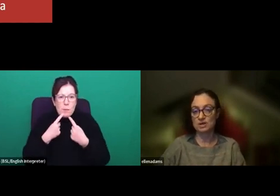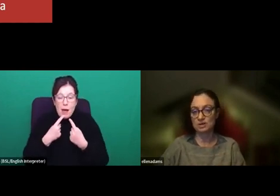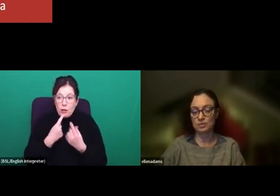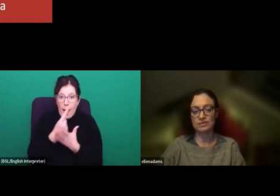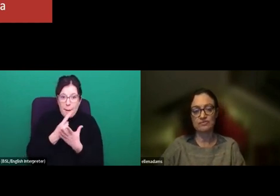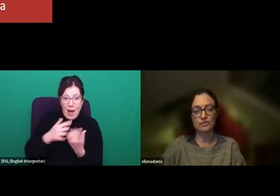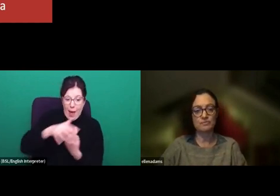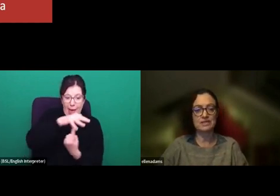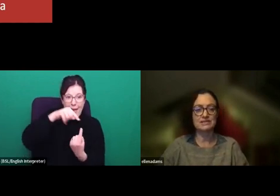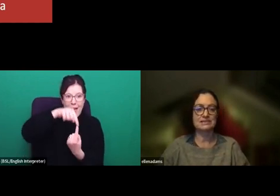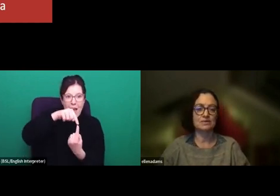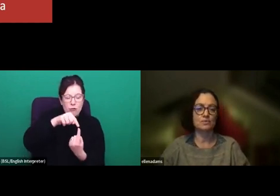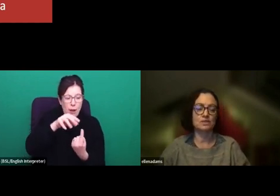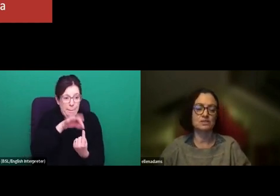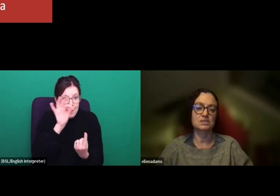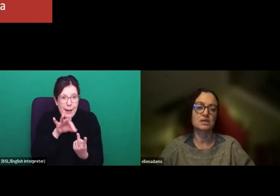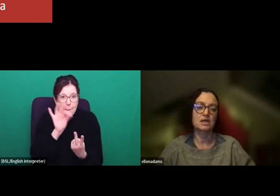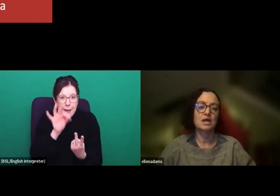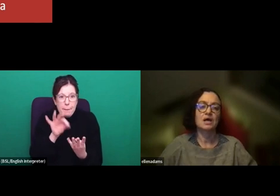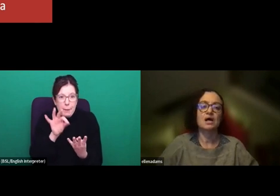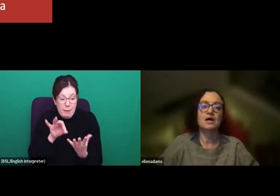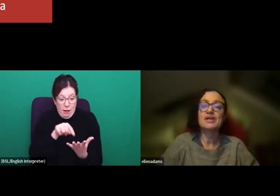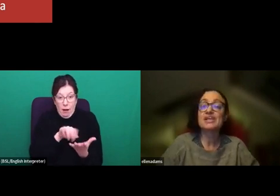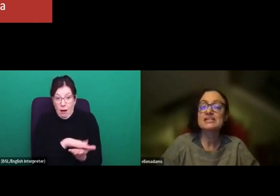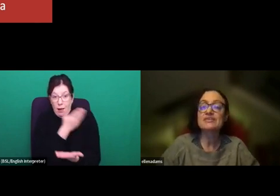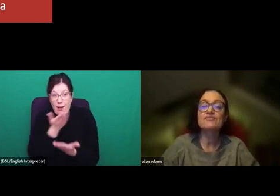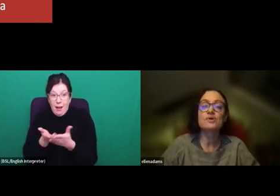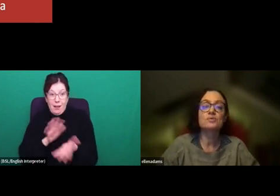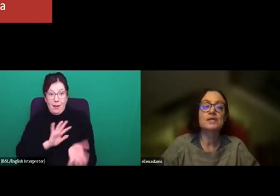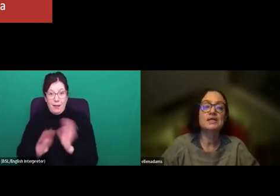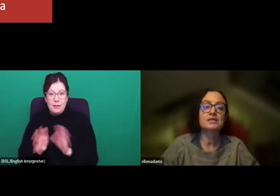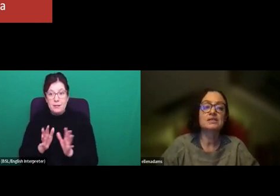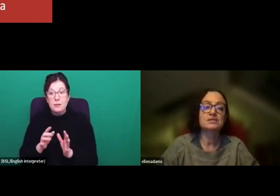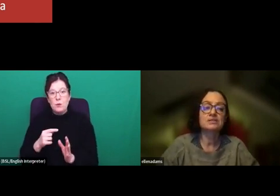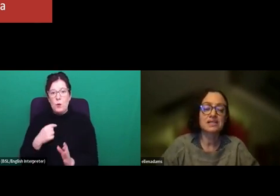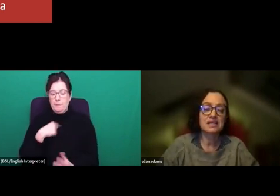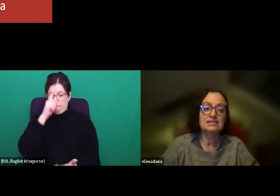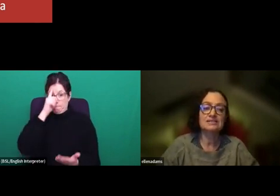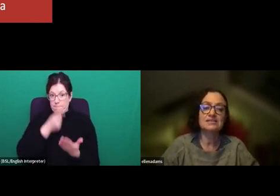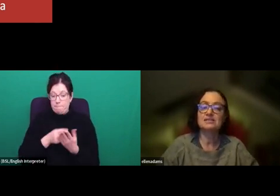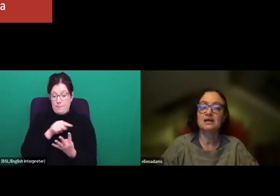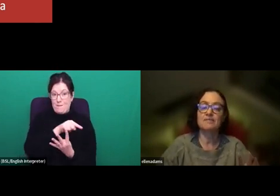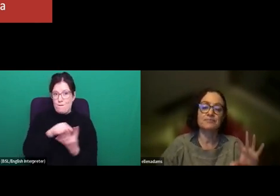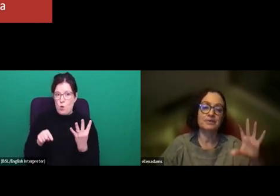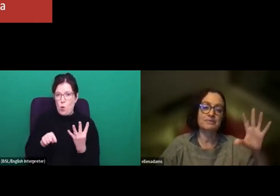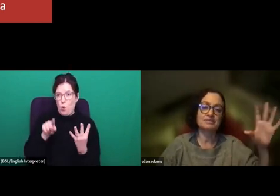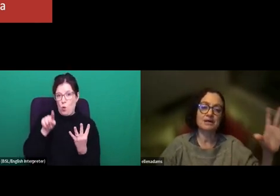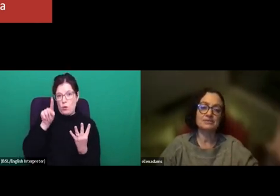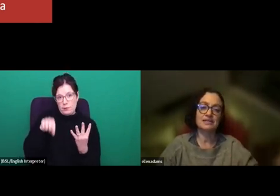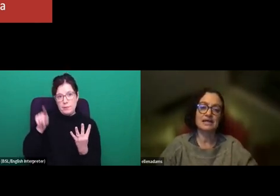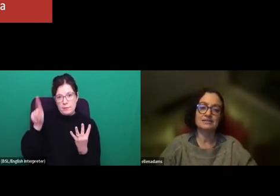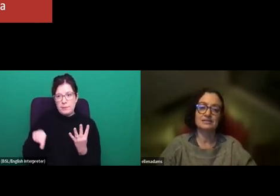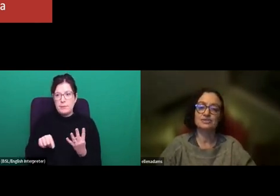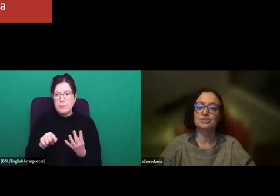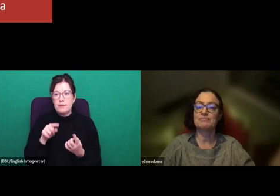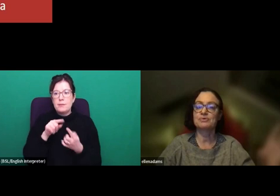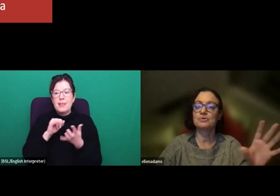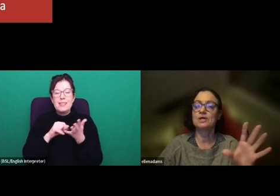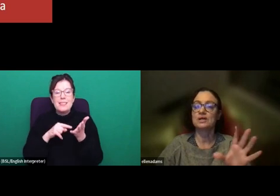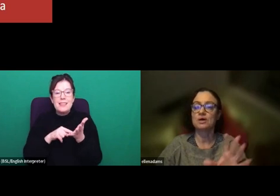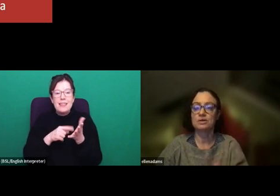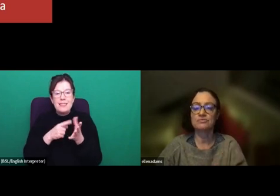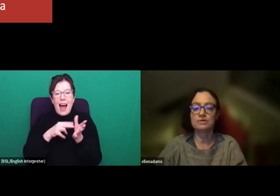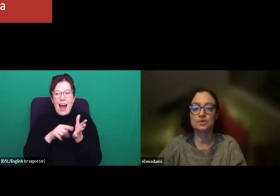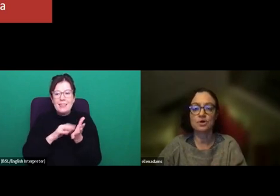to work with for the BSL ones. And these are the four we selected, a piece about St. Anthony's